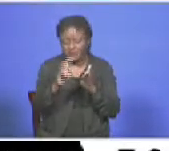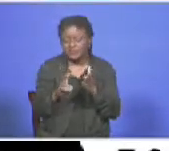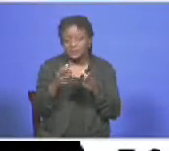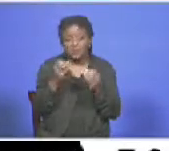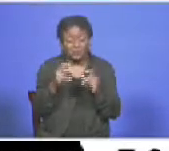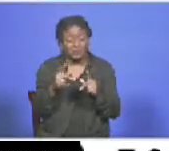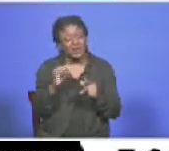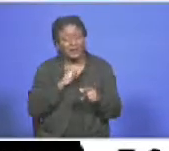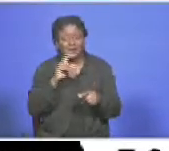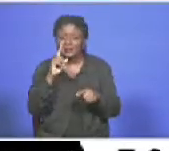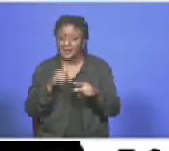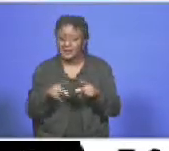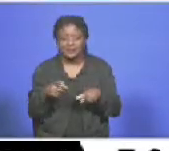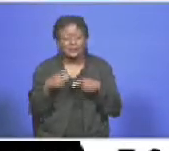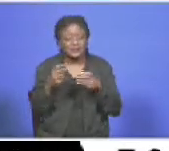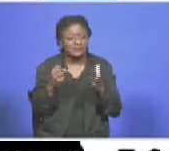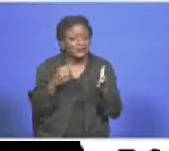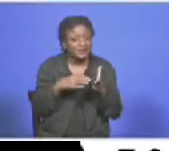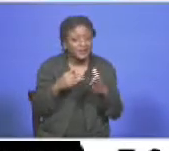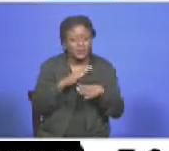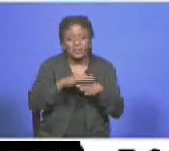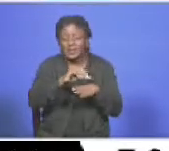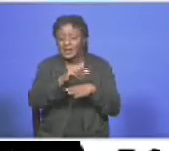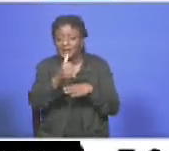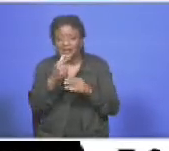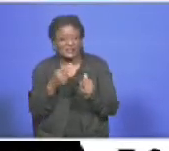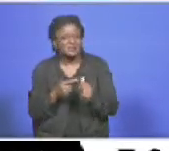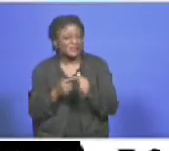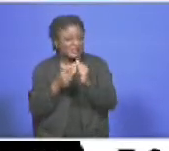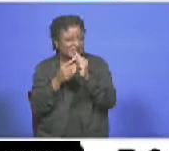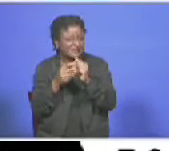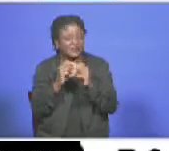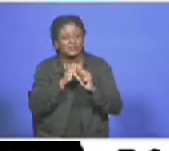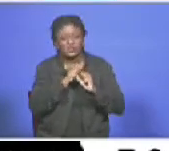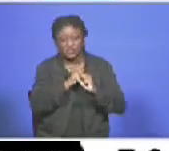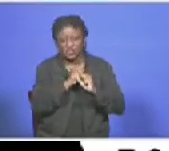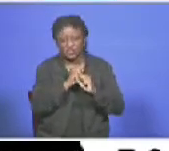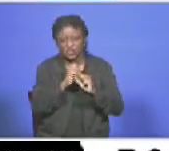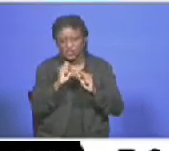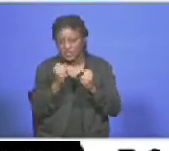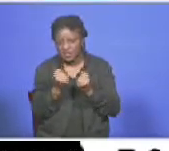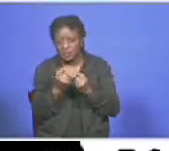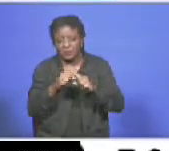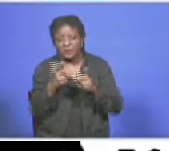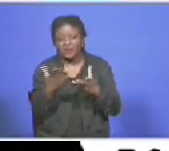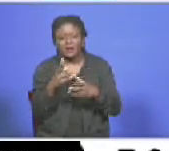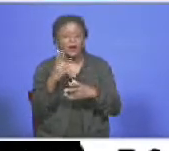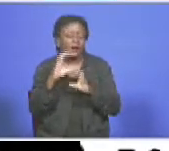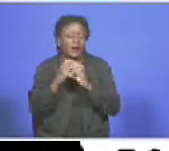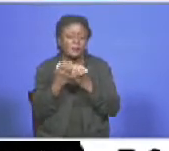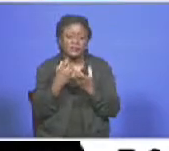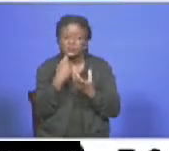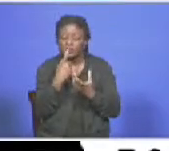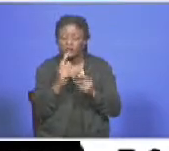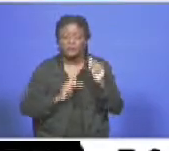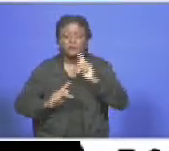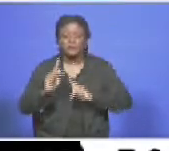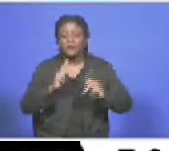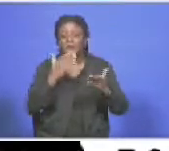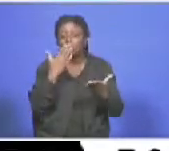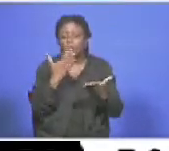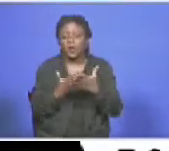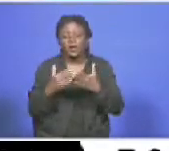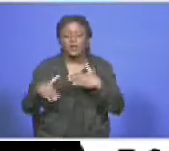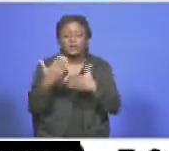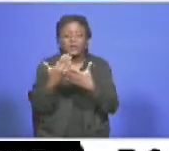can't give advice on any specific security, but there are companies that have performed well over the past several years, and